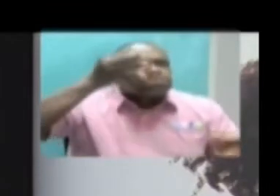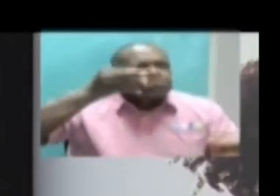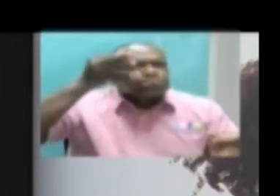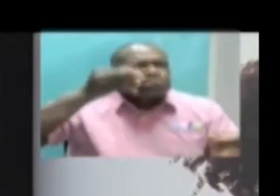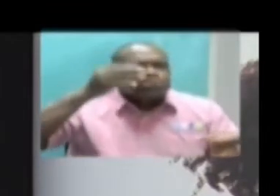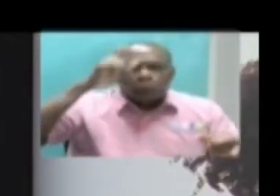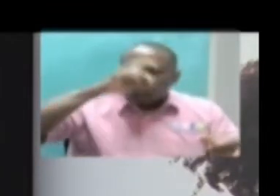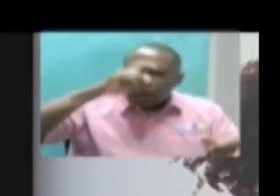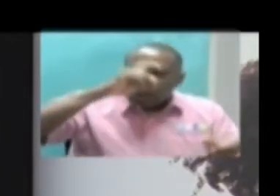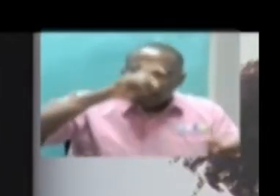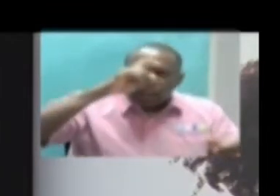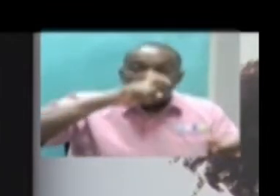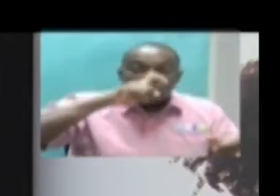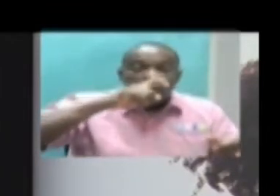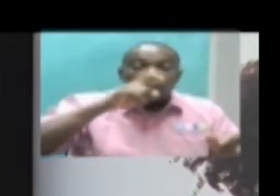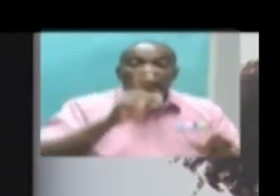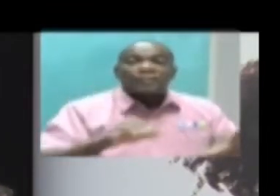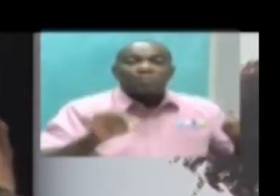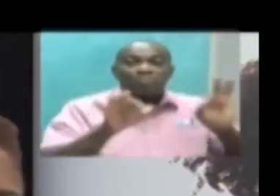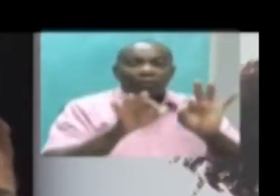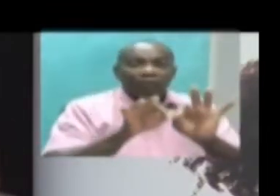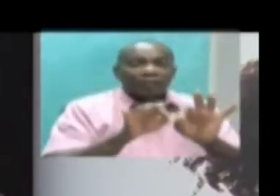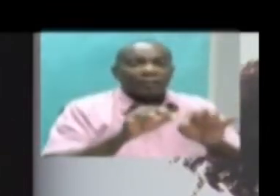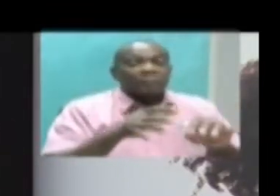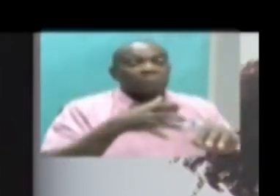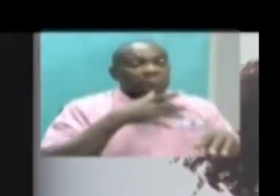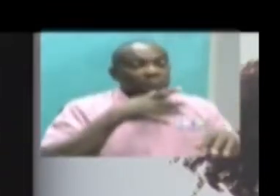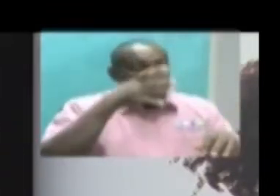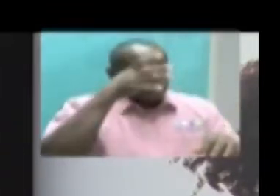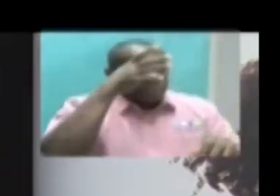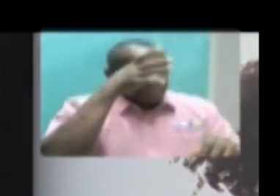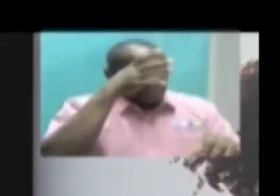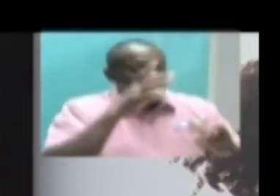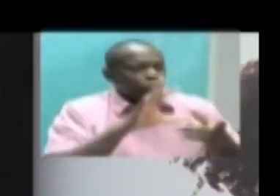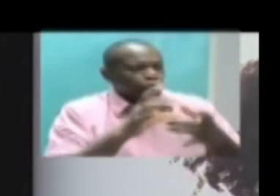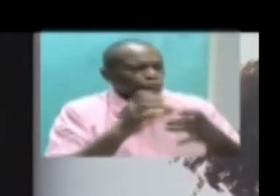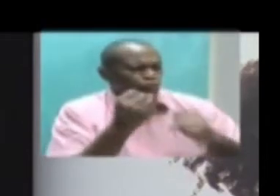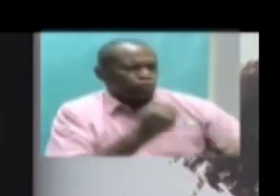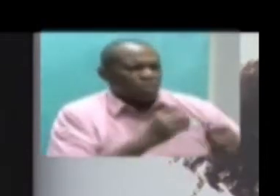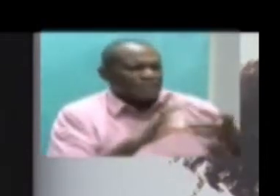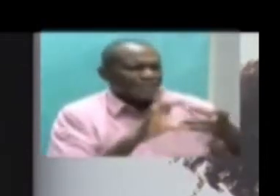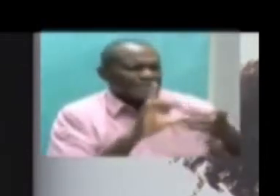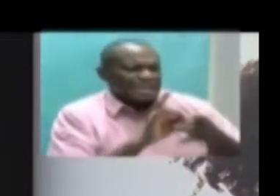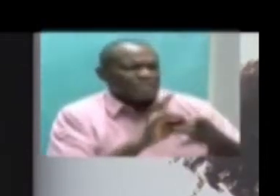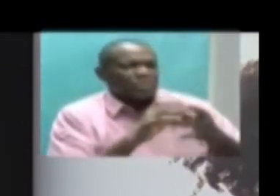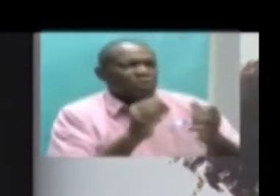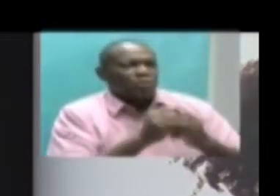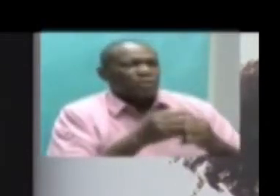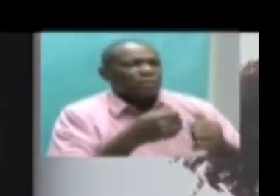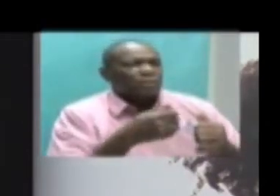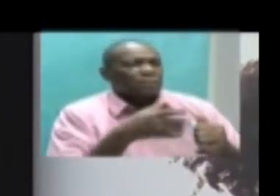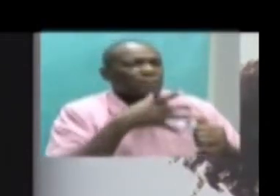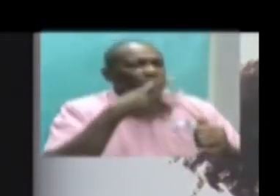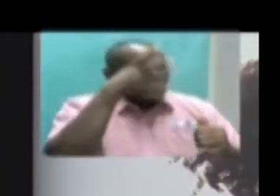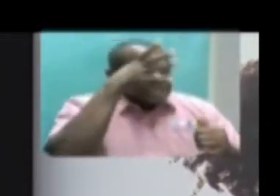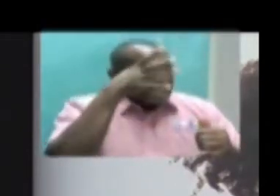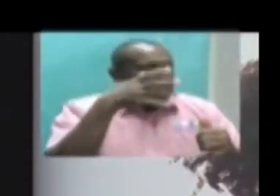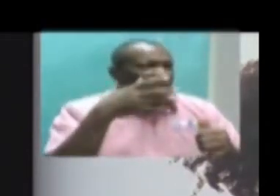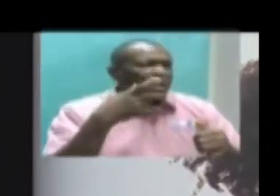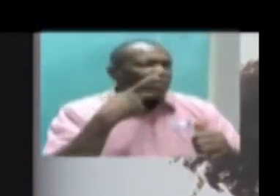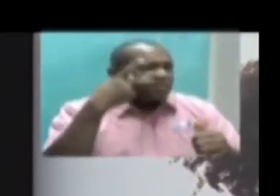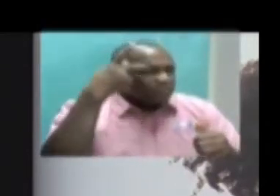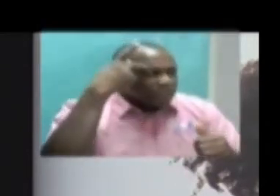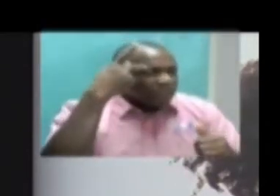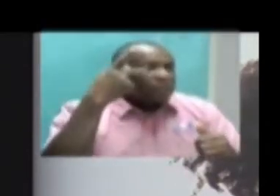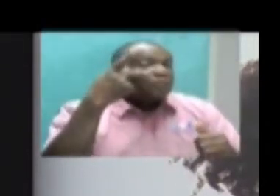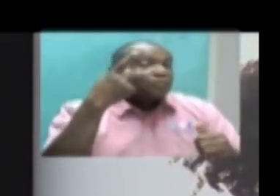externally. Yeah? They're going to seek the excitement and the connection outside of themselves. When they have a secure attachment to a